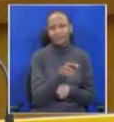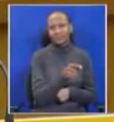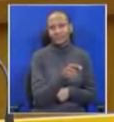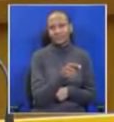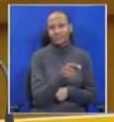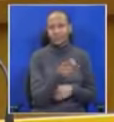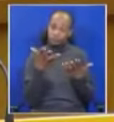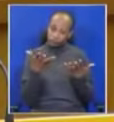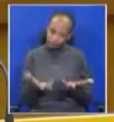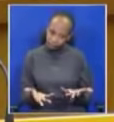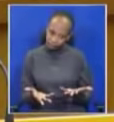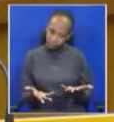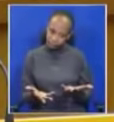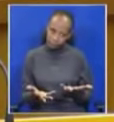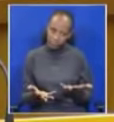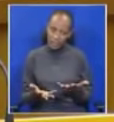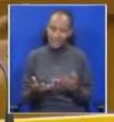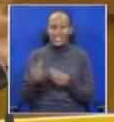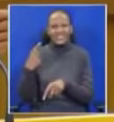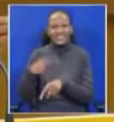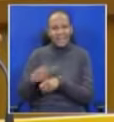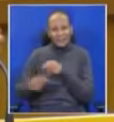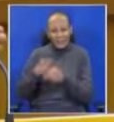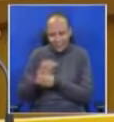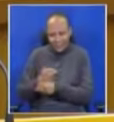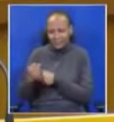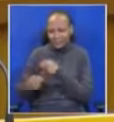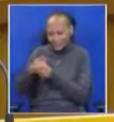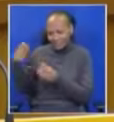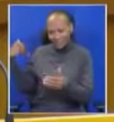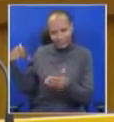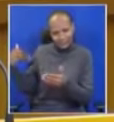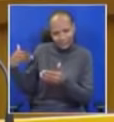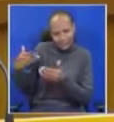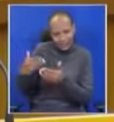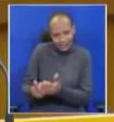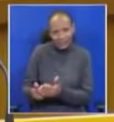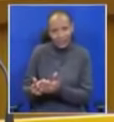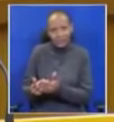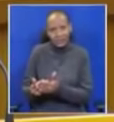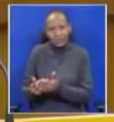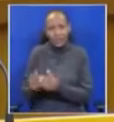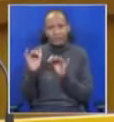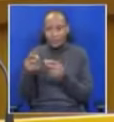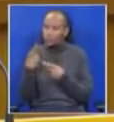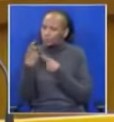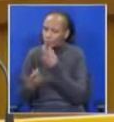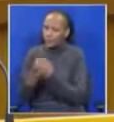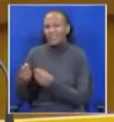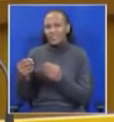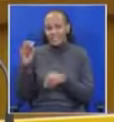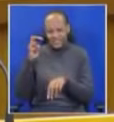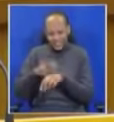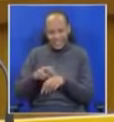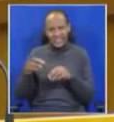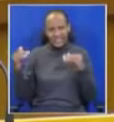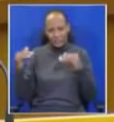been made throughout history for a living wage in our country. And